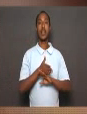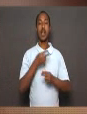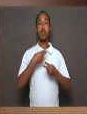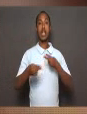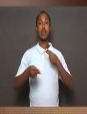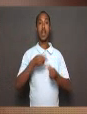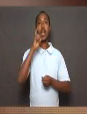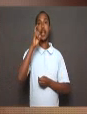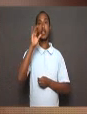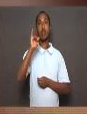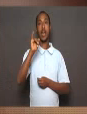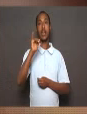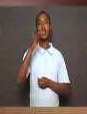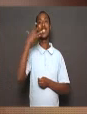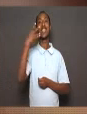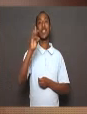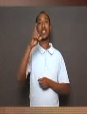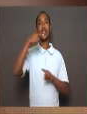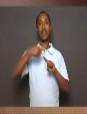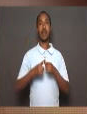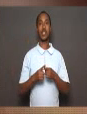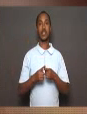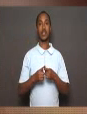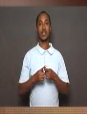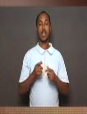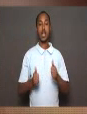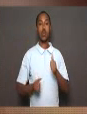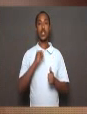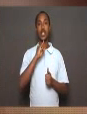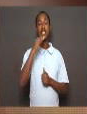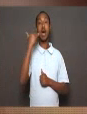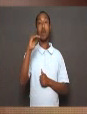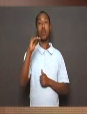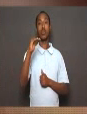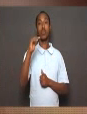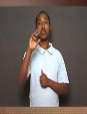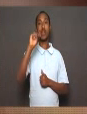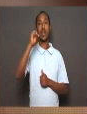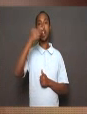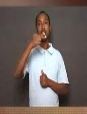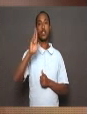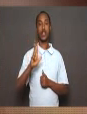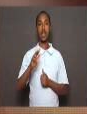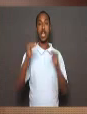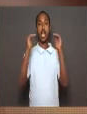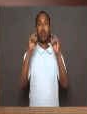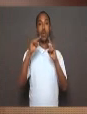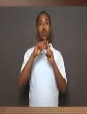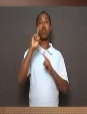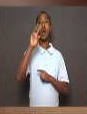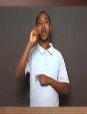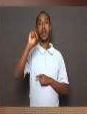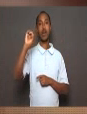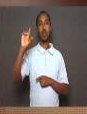Then we multiply X by 17 grams, which is the amount of ammonia